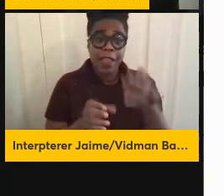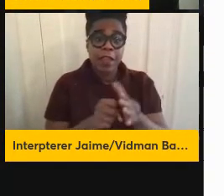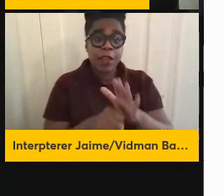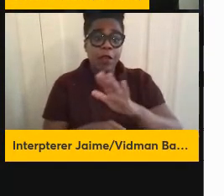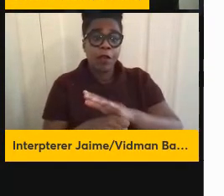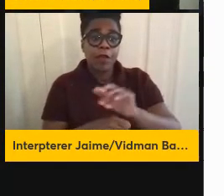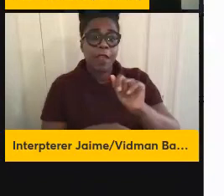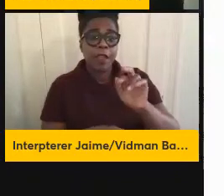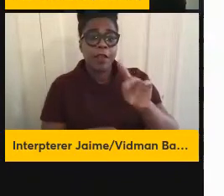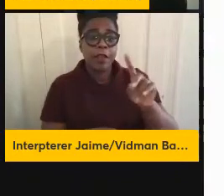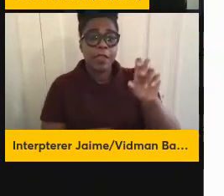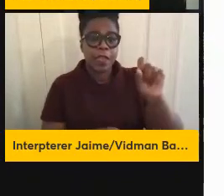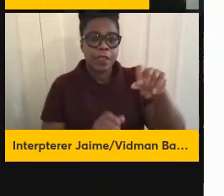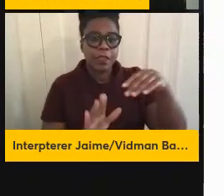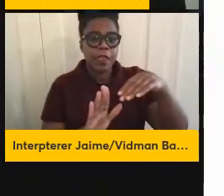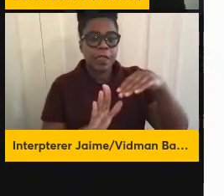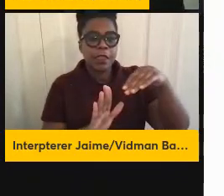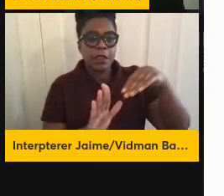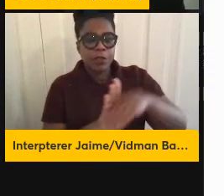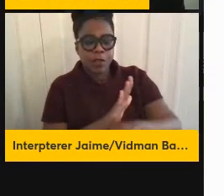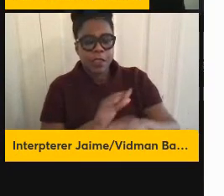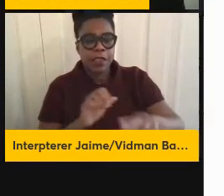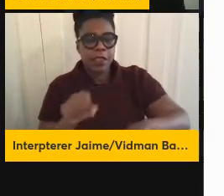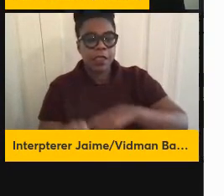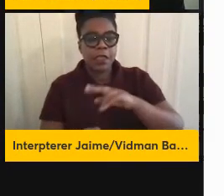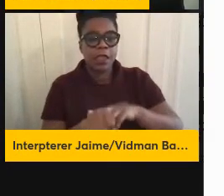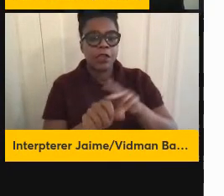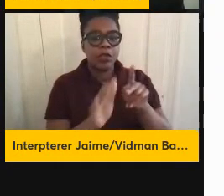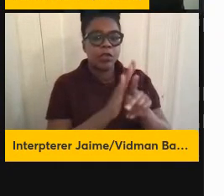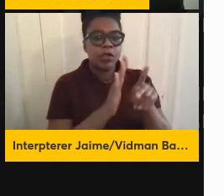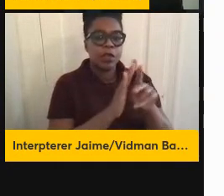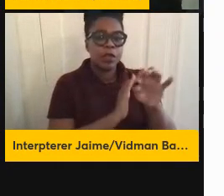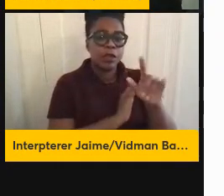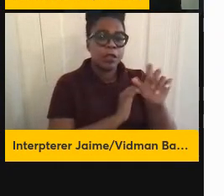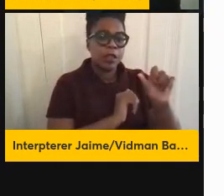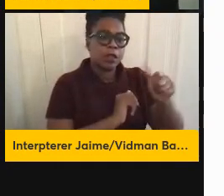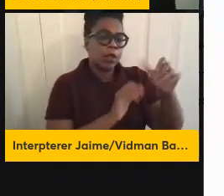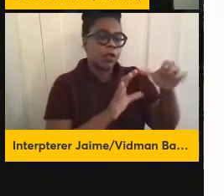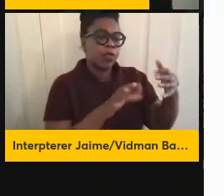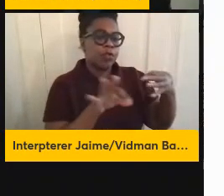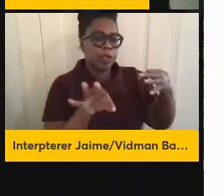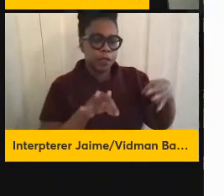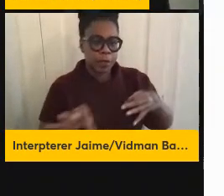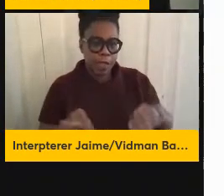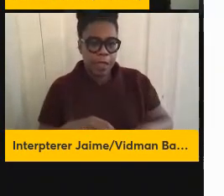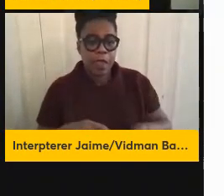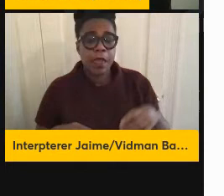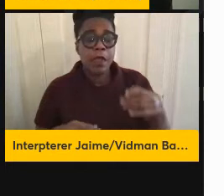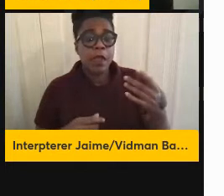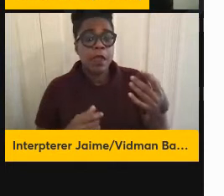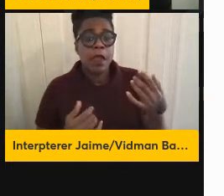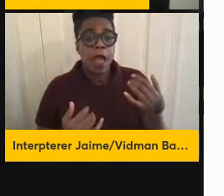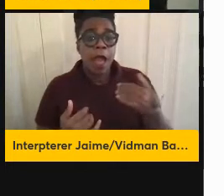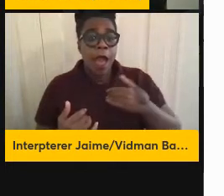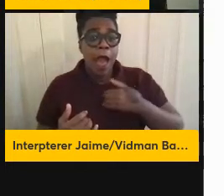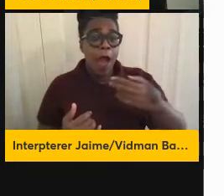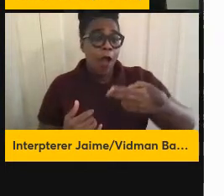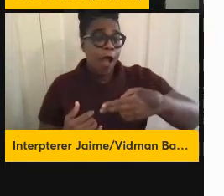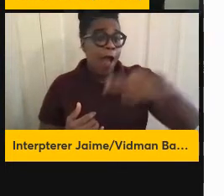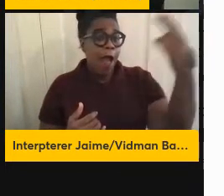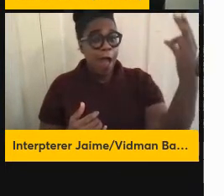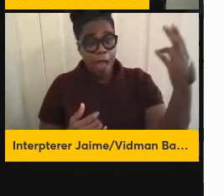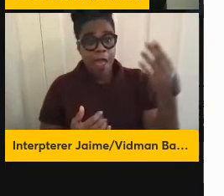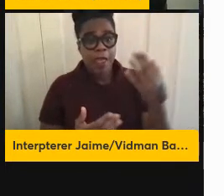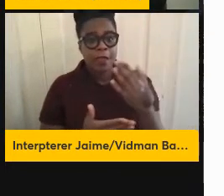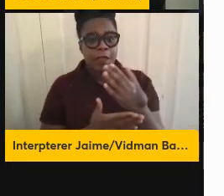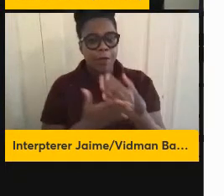ARDS, the decrease in natural killer cells, which has been described from other groups. And so since we had our high-dimensional flow